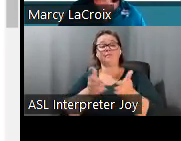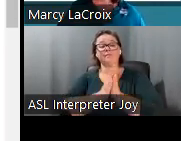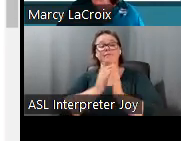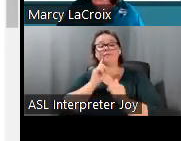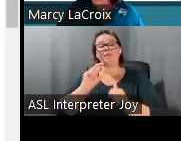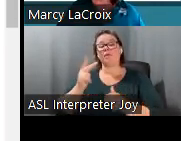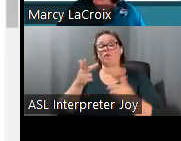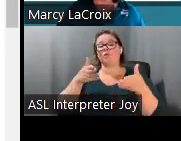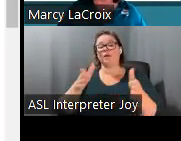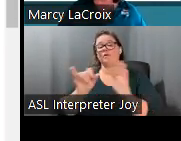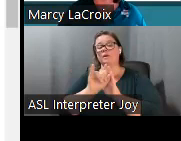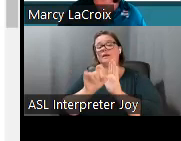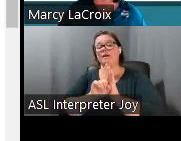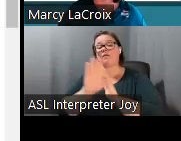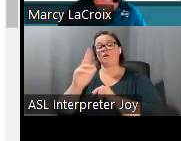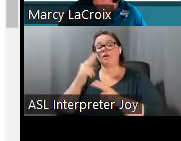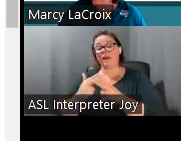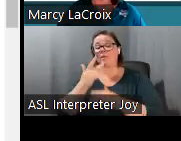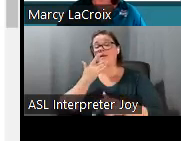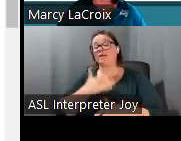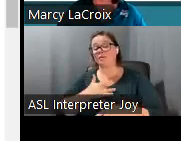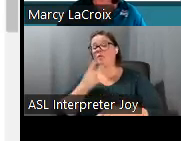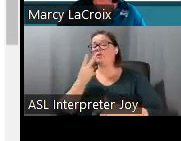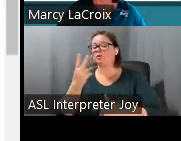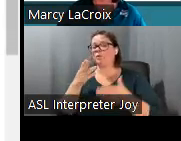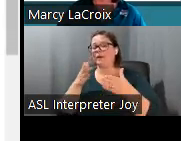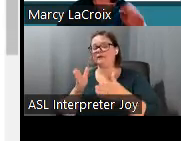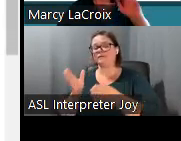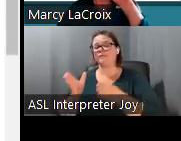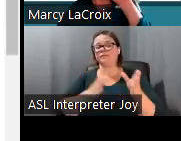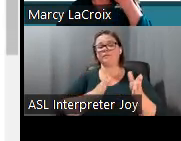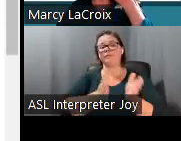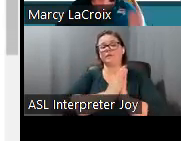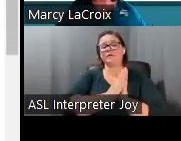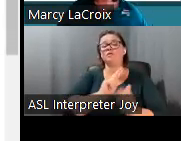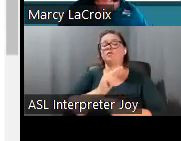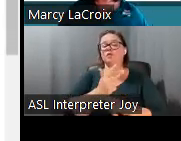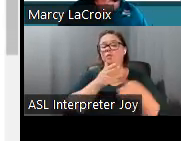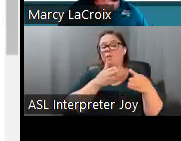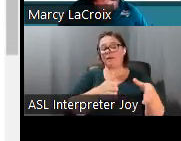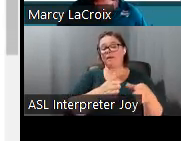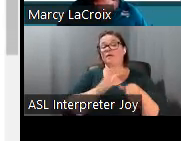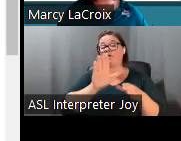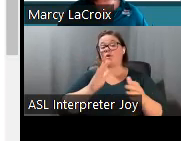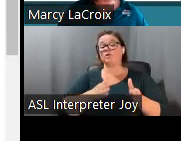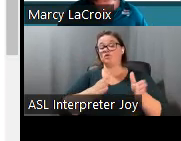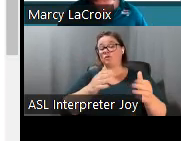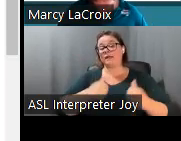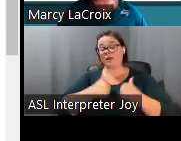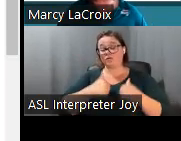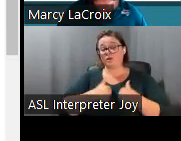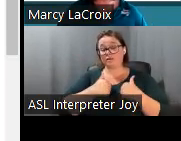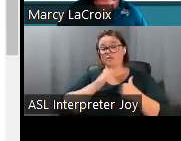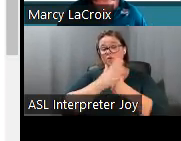identifier. So your name and your date of birth are two identifiers, but we ask for this third one: your street address, your county